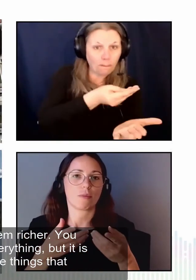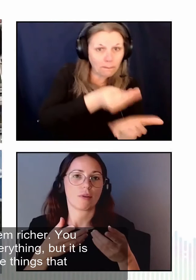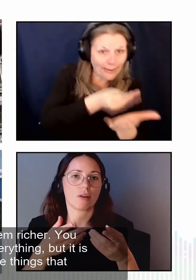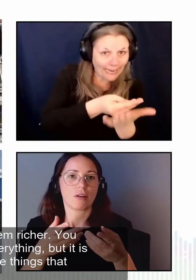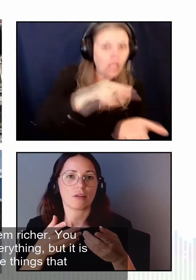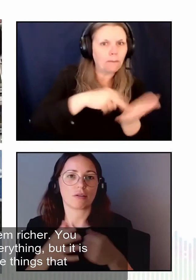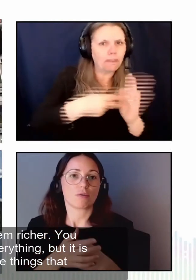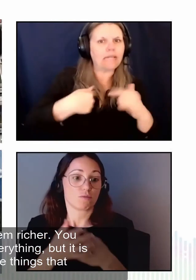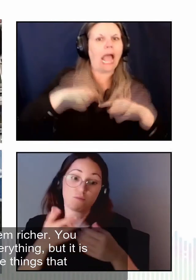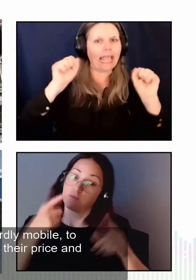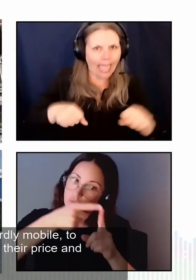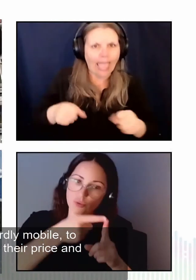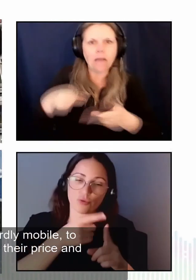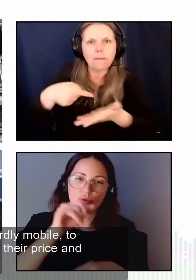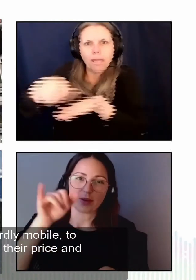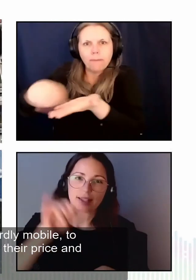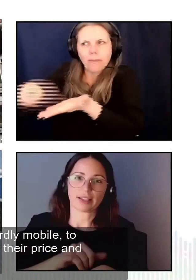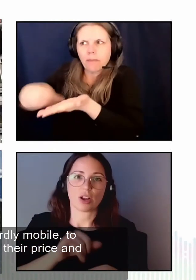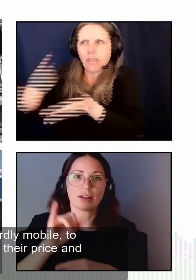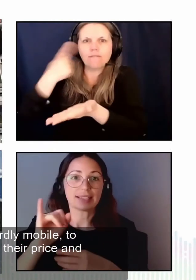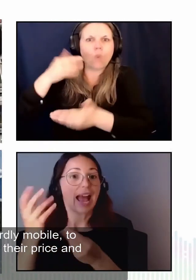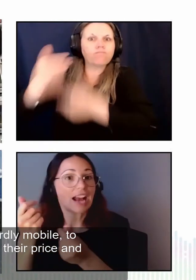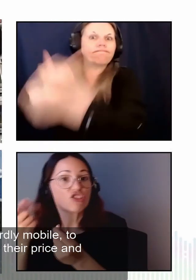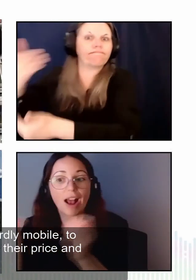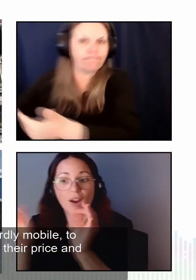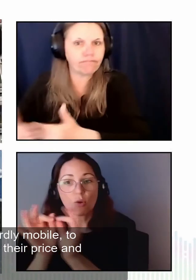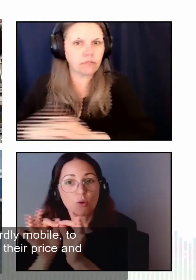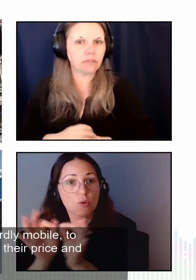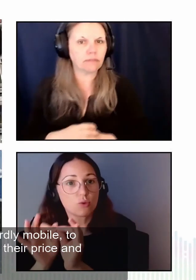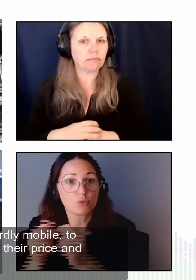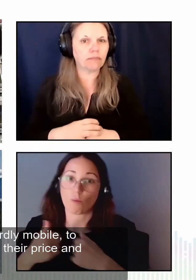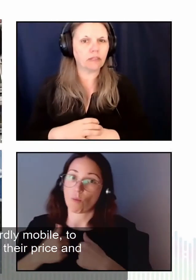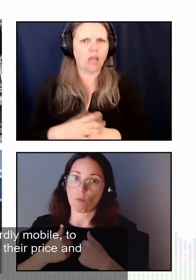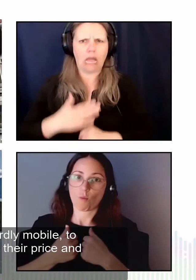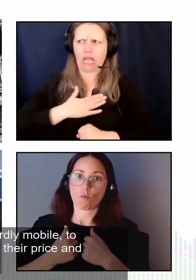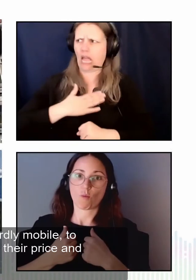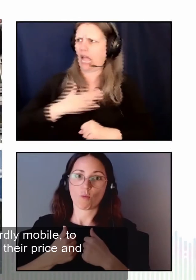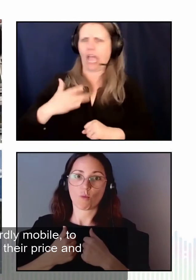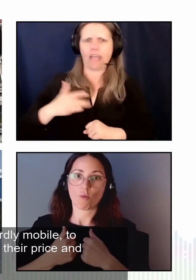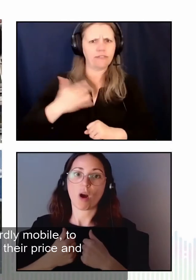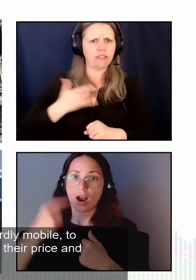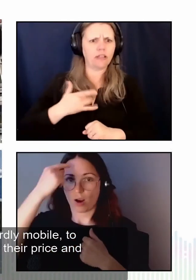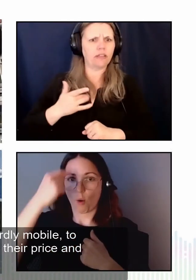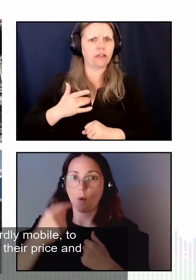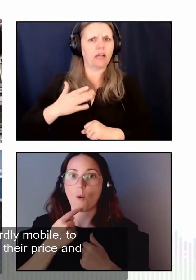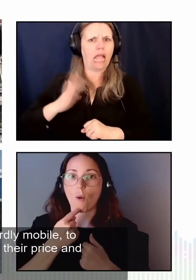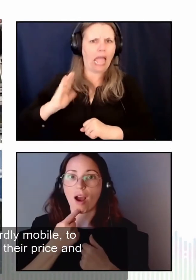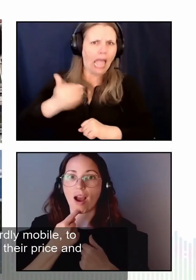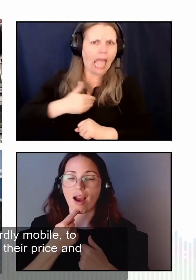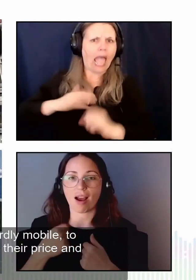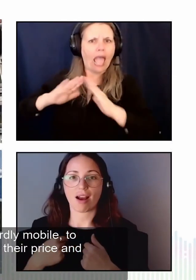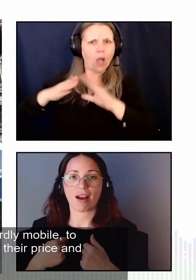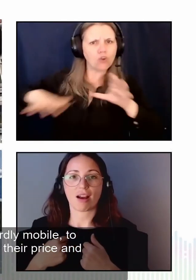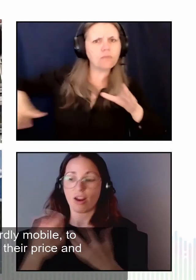things that cost money. And I really believe I want our people to be upwardly mobile, to be